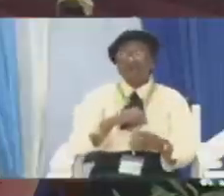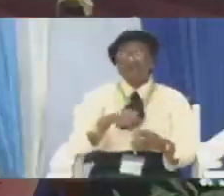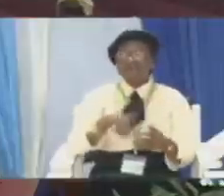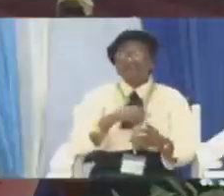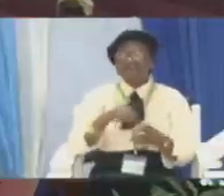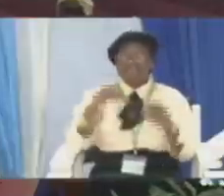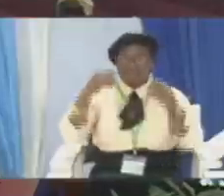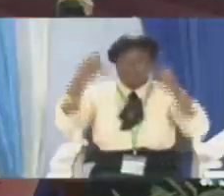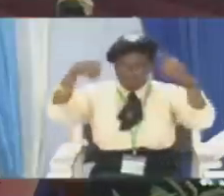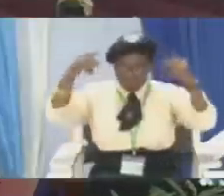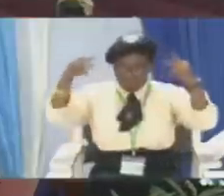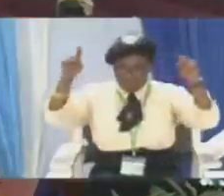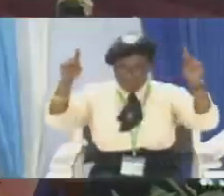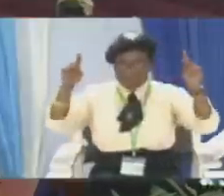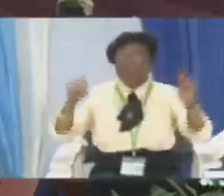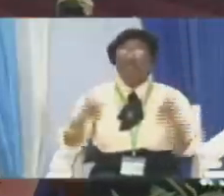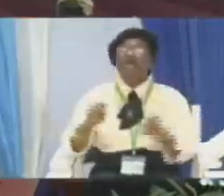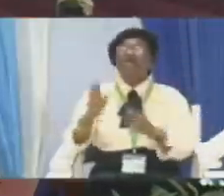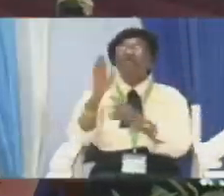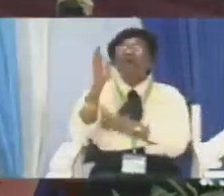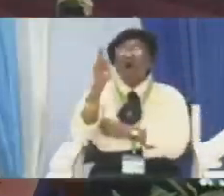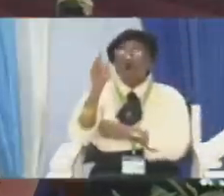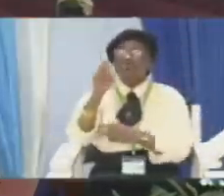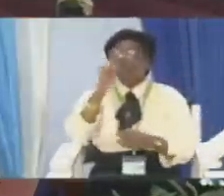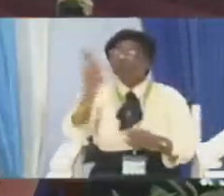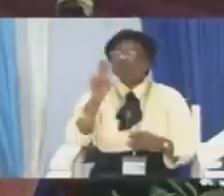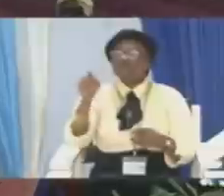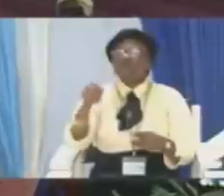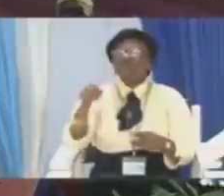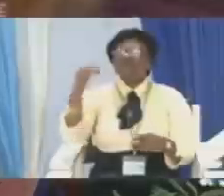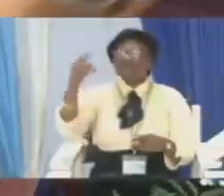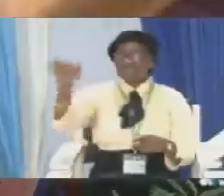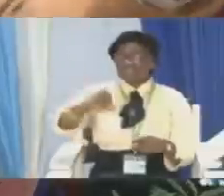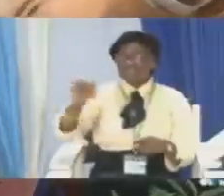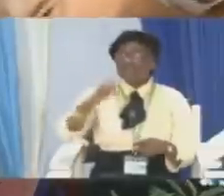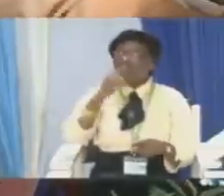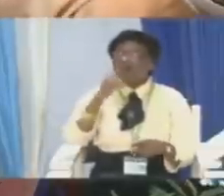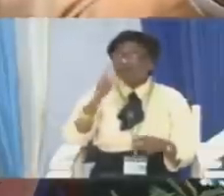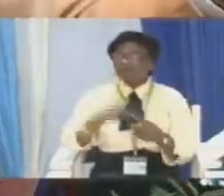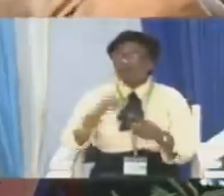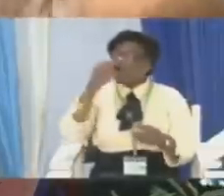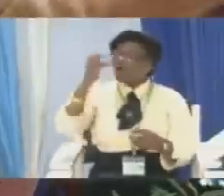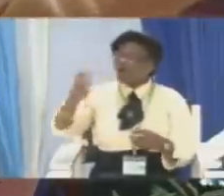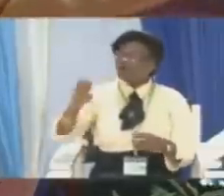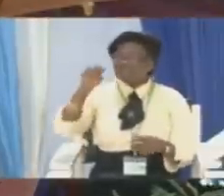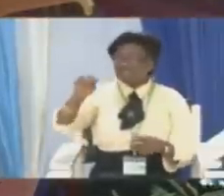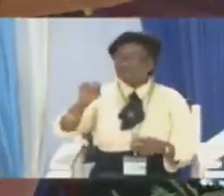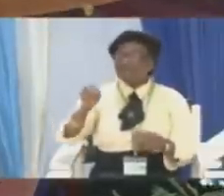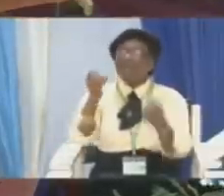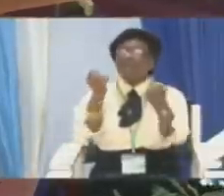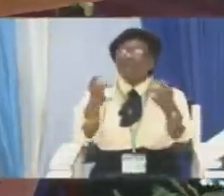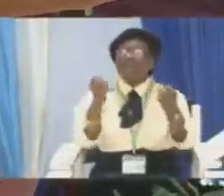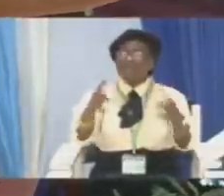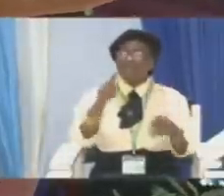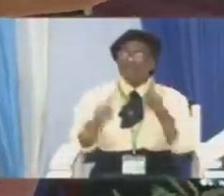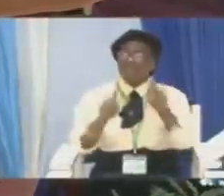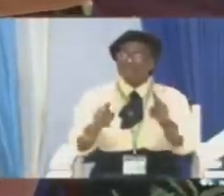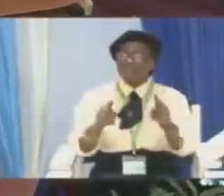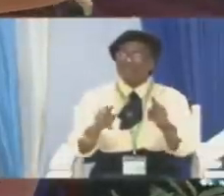the same mouth to curse him. A lot of people, if care is not